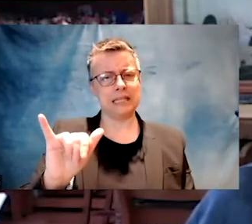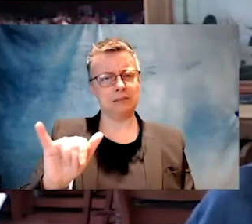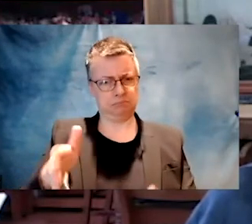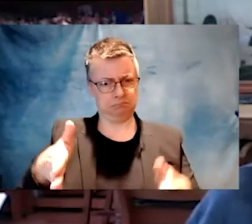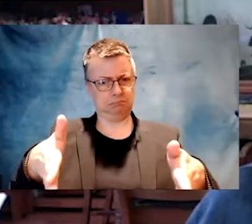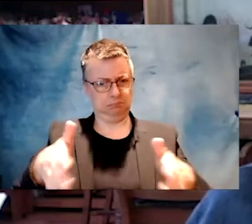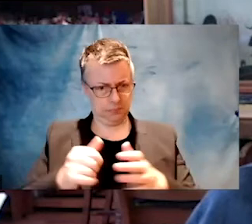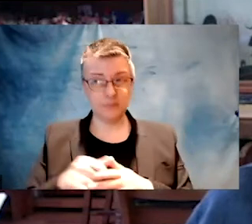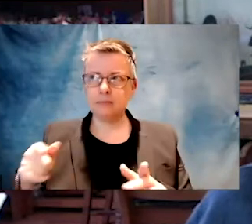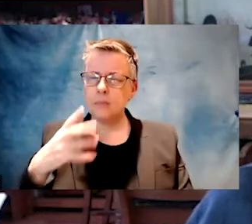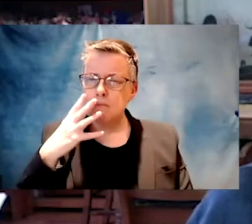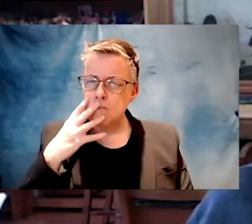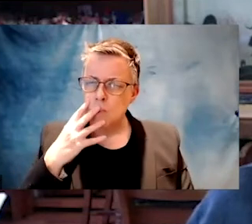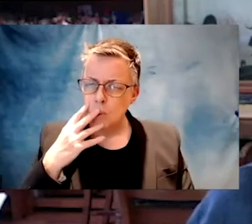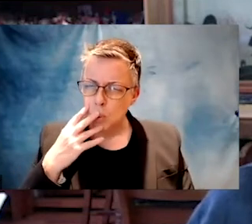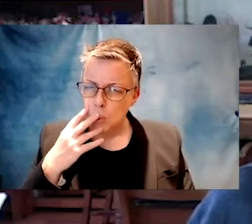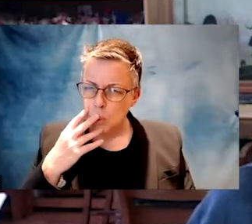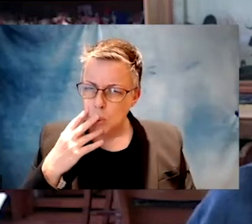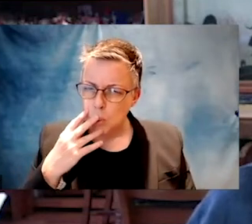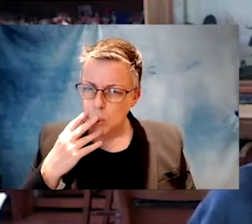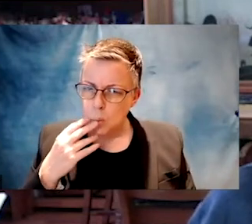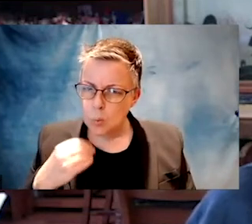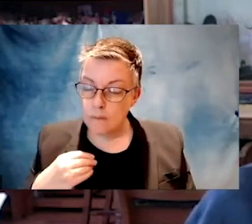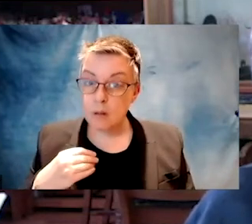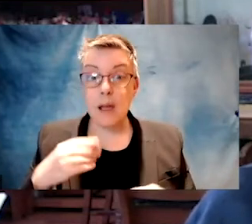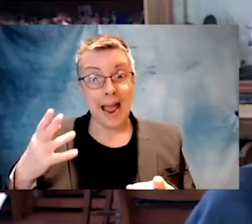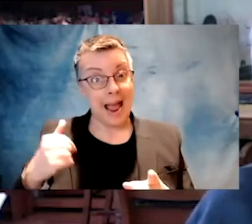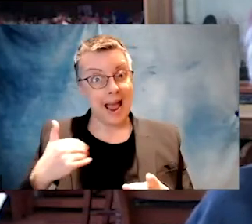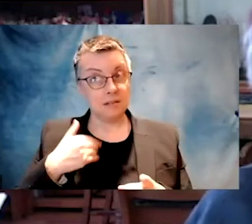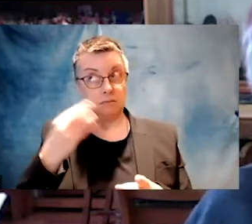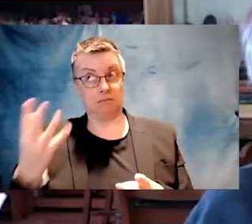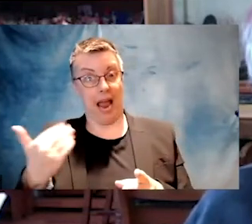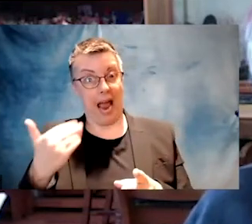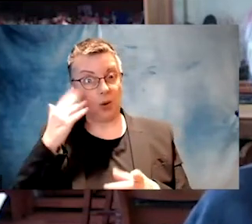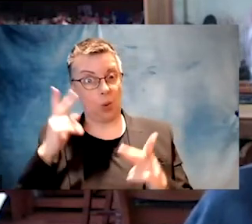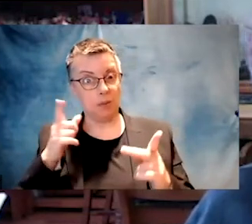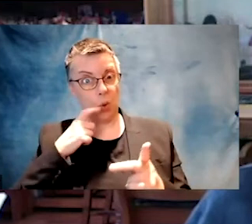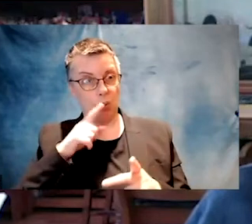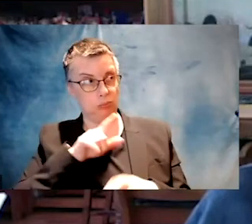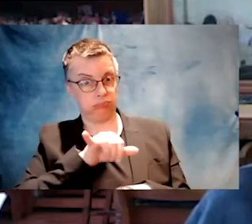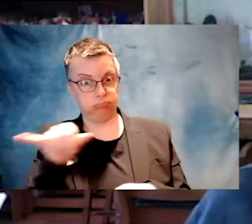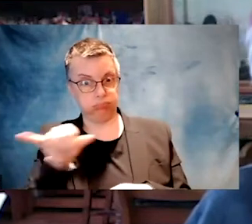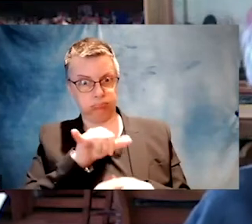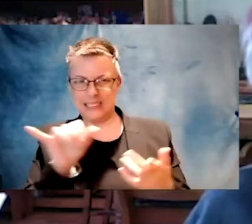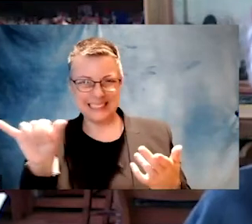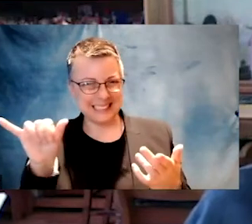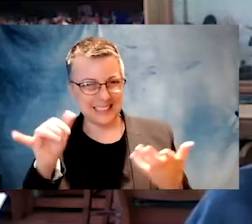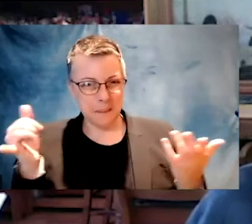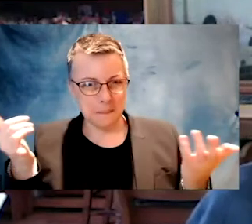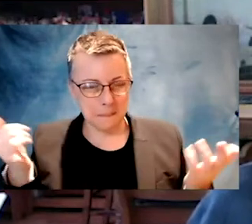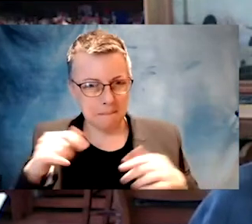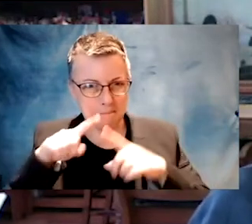about the fact that I know people who have these same variations.